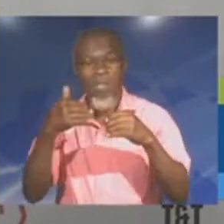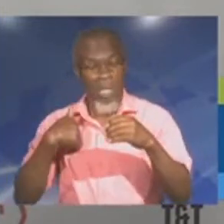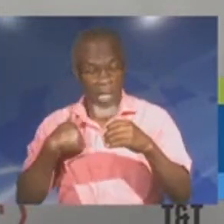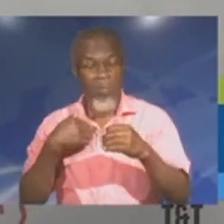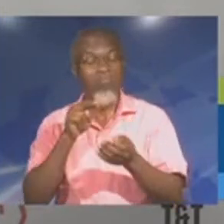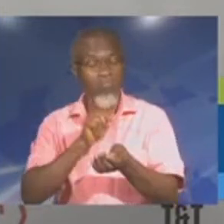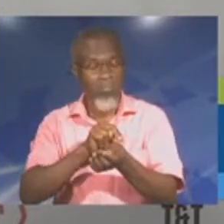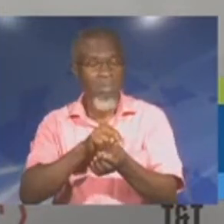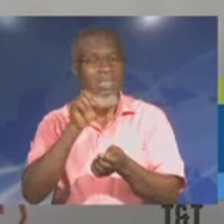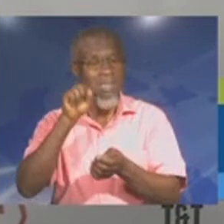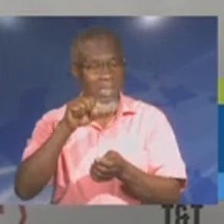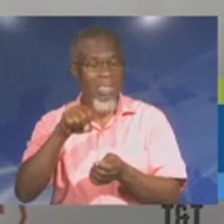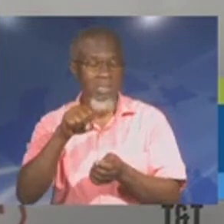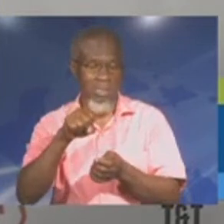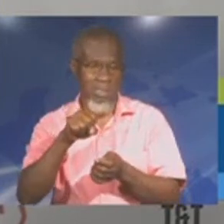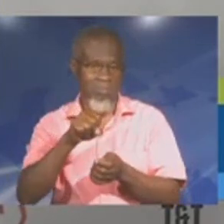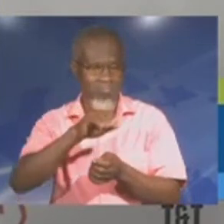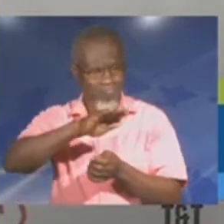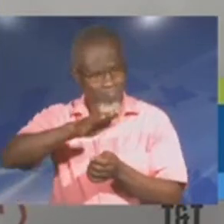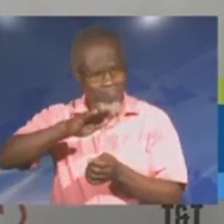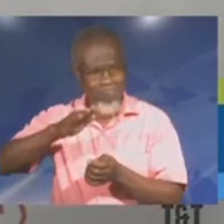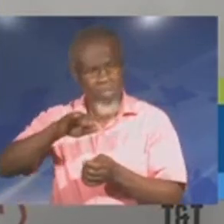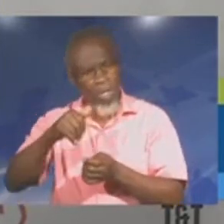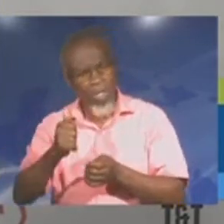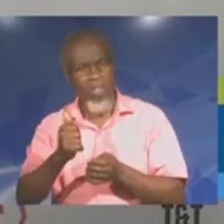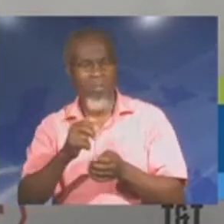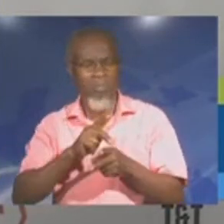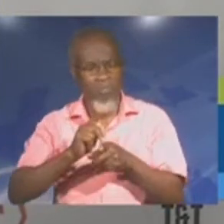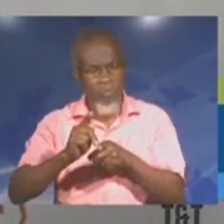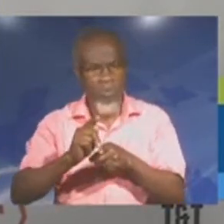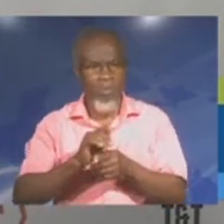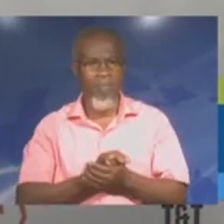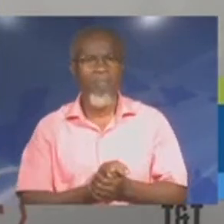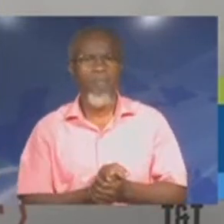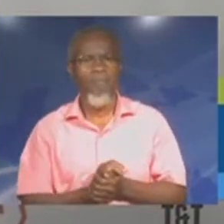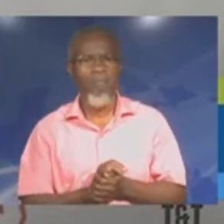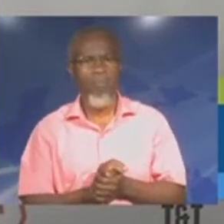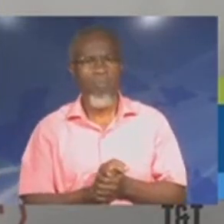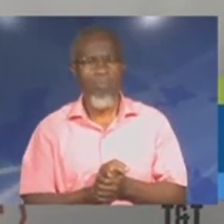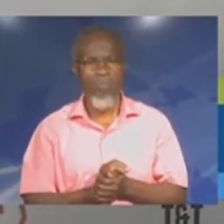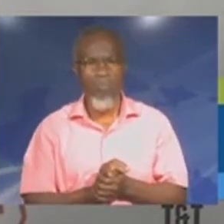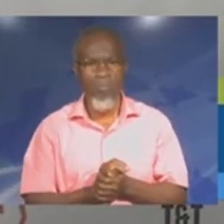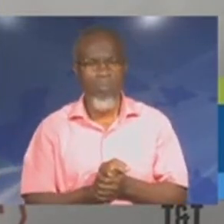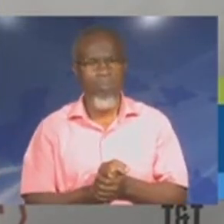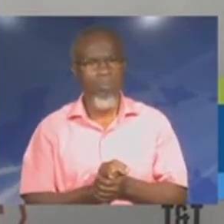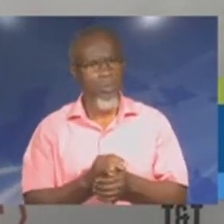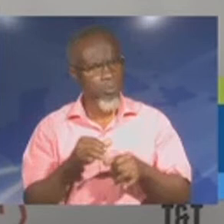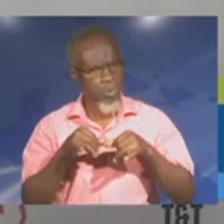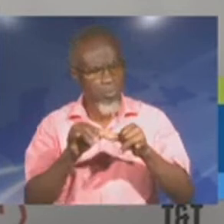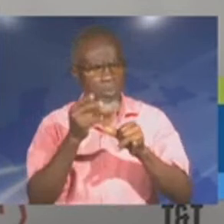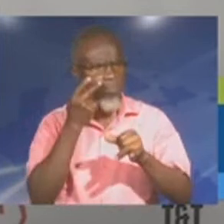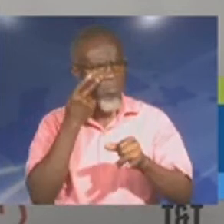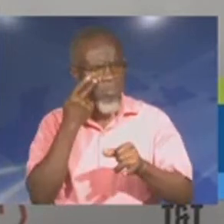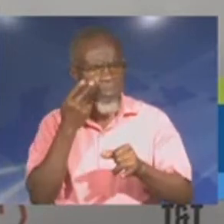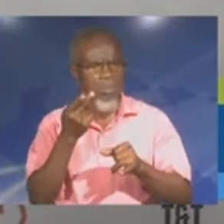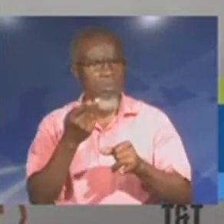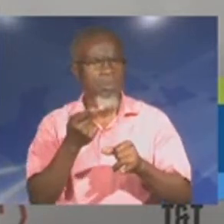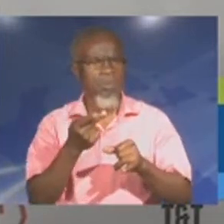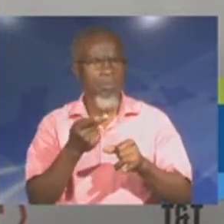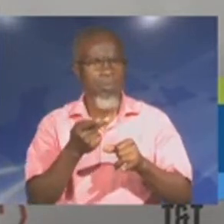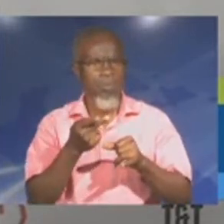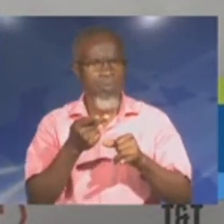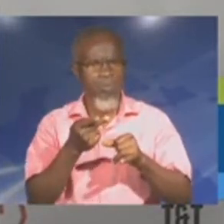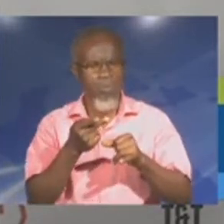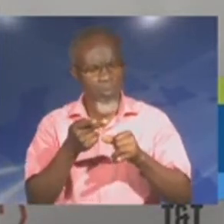the multidisciplinary team in both the primary and parallel healthcare systems continues to result in